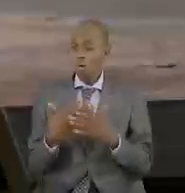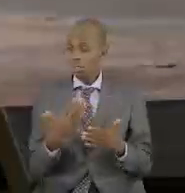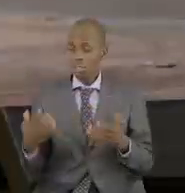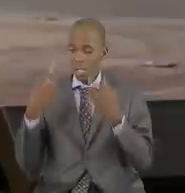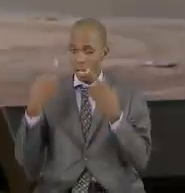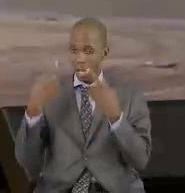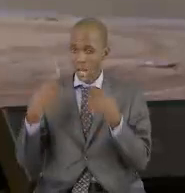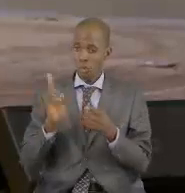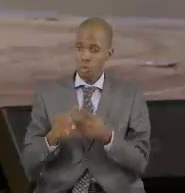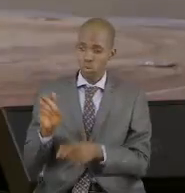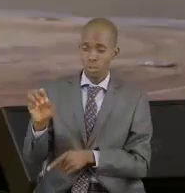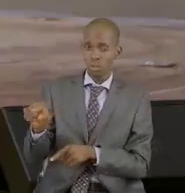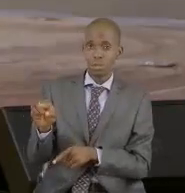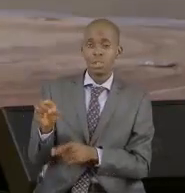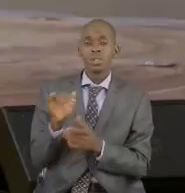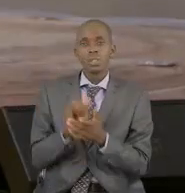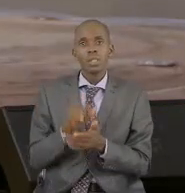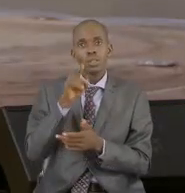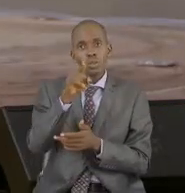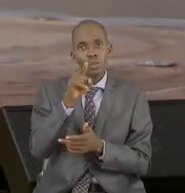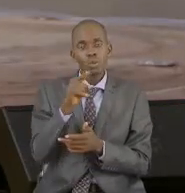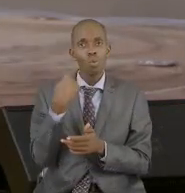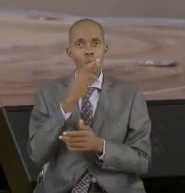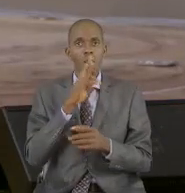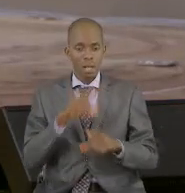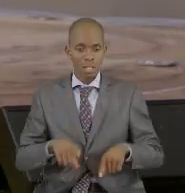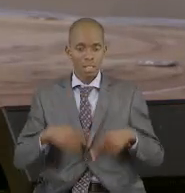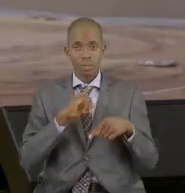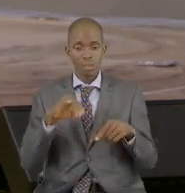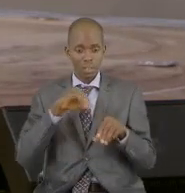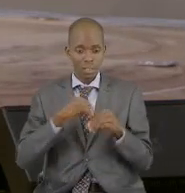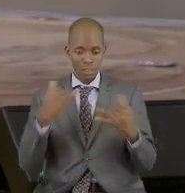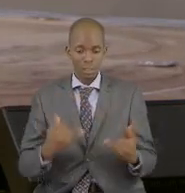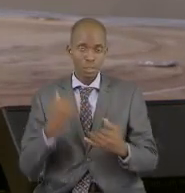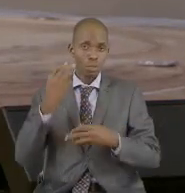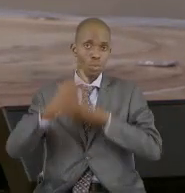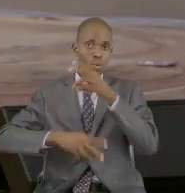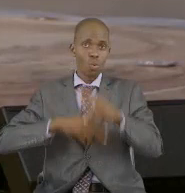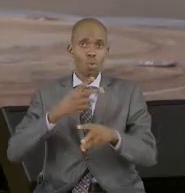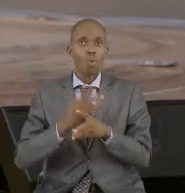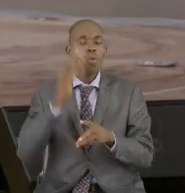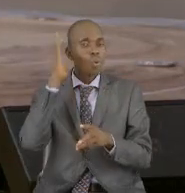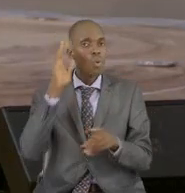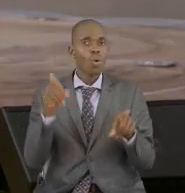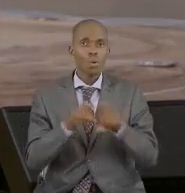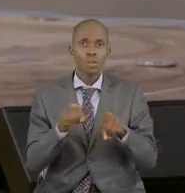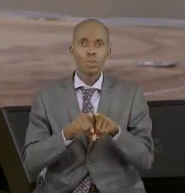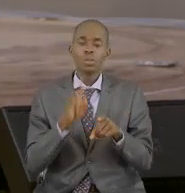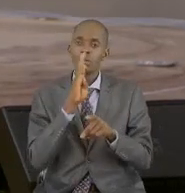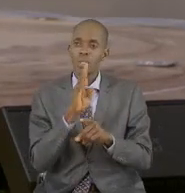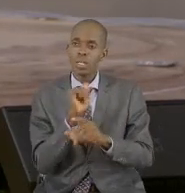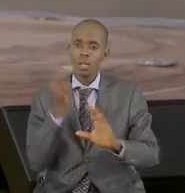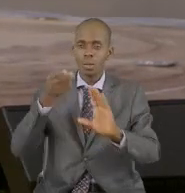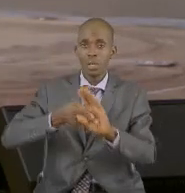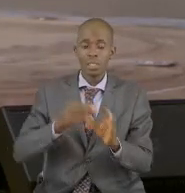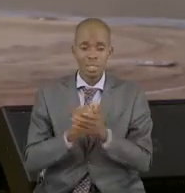you and for me who are living in this generation, he'll be a pattern that our lives